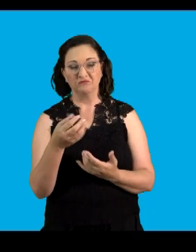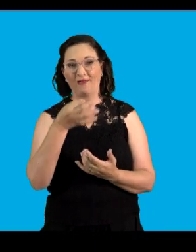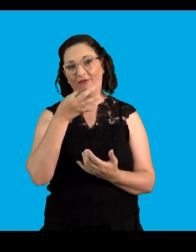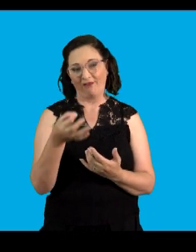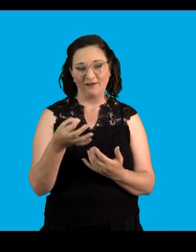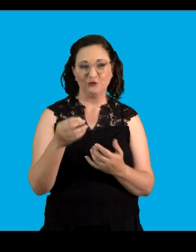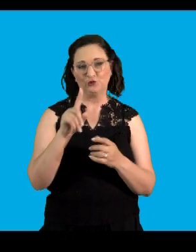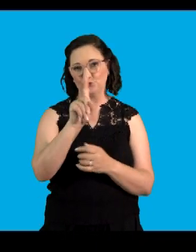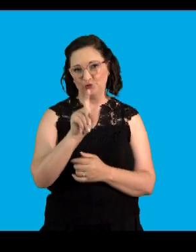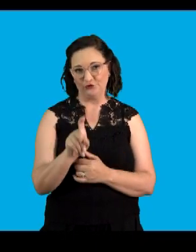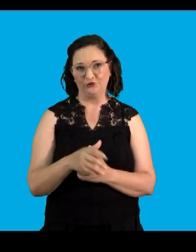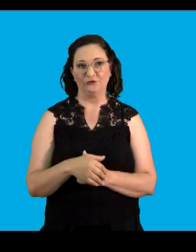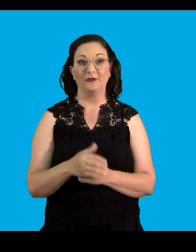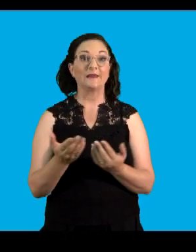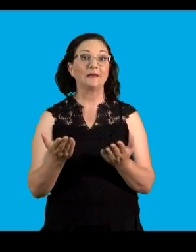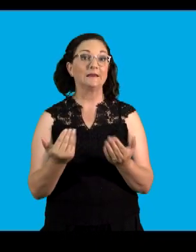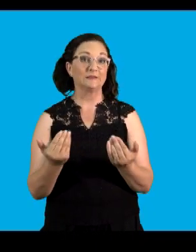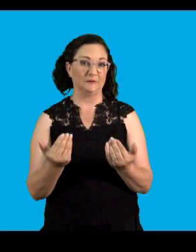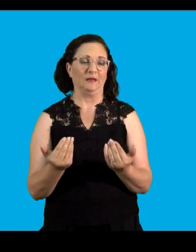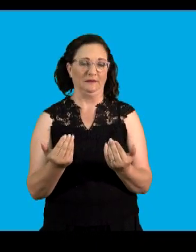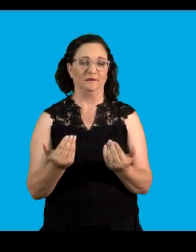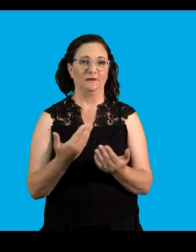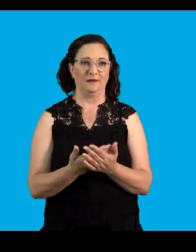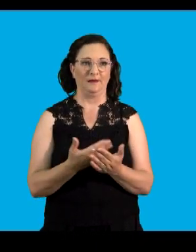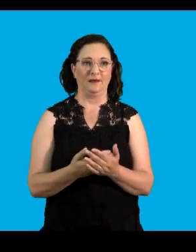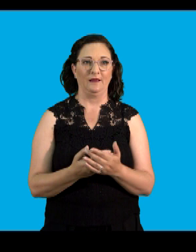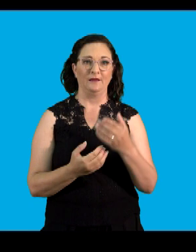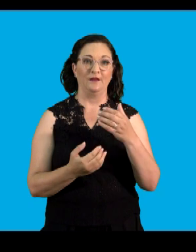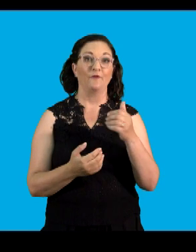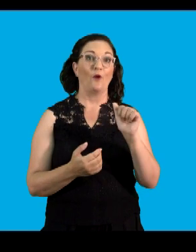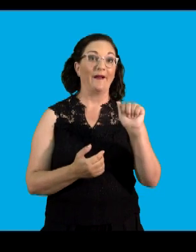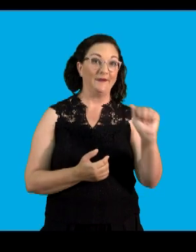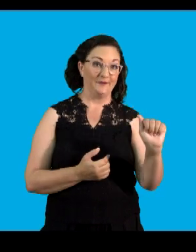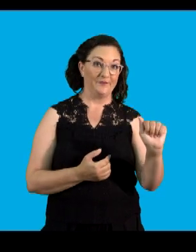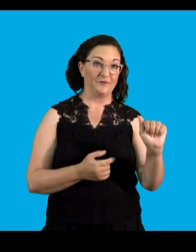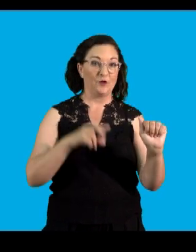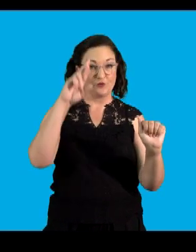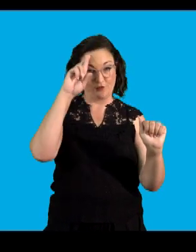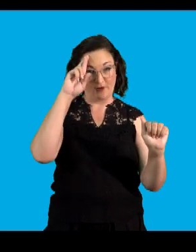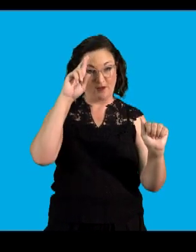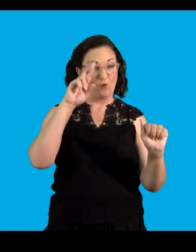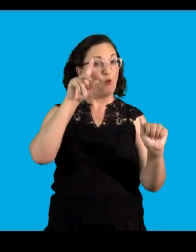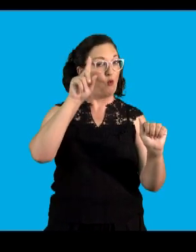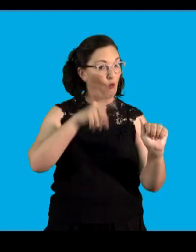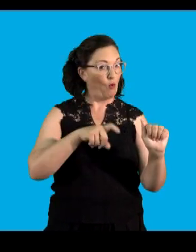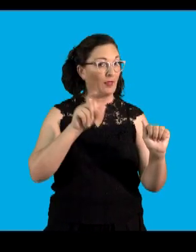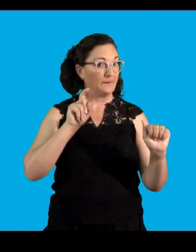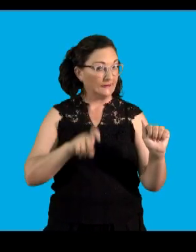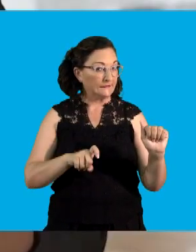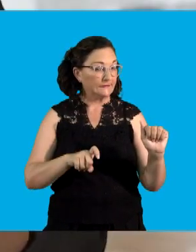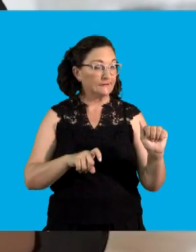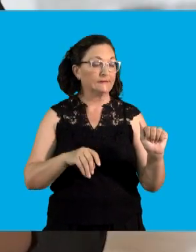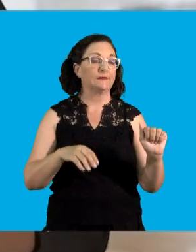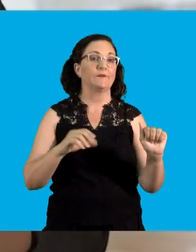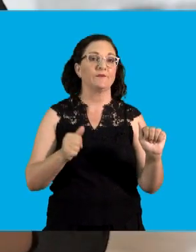are the type of questions that you should expect in your exam. For section A, remember section A we said it's compulsory. Therefore, this